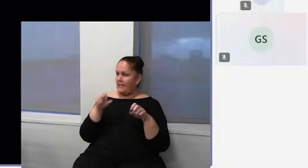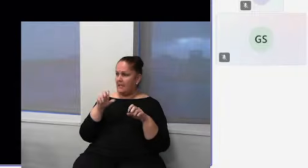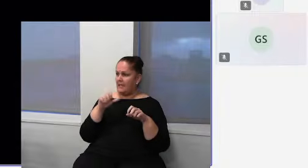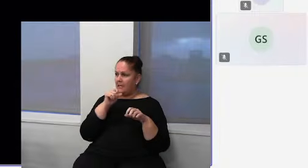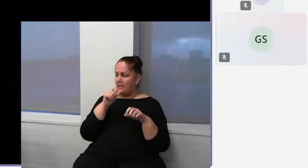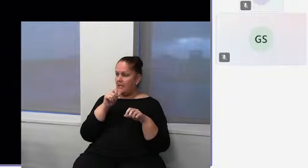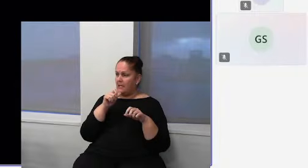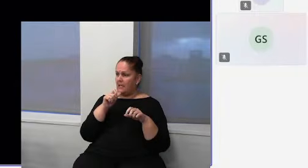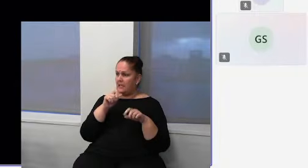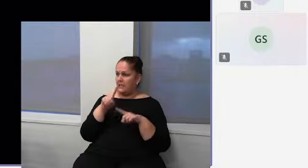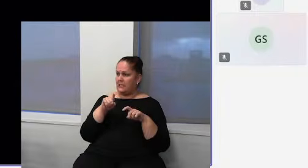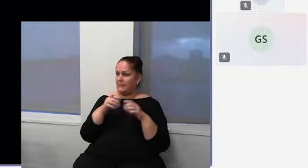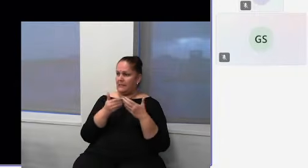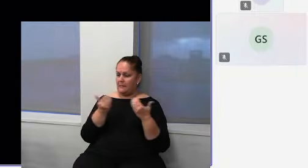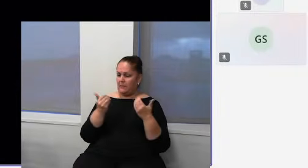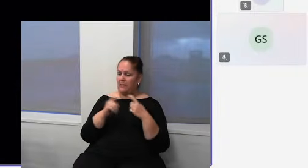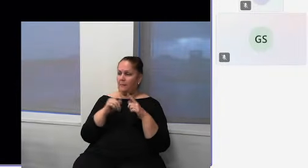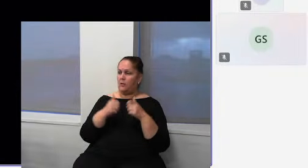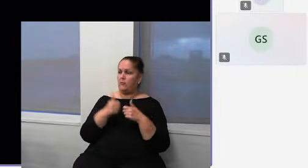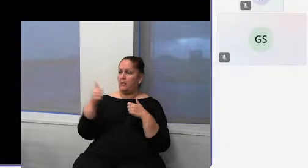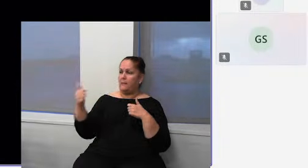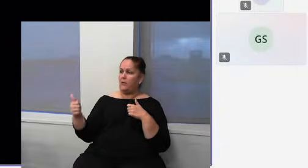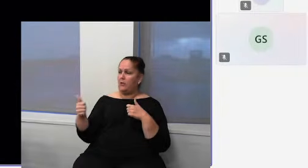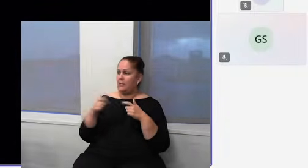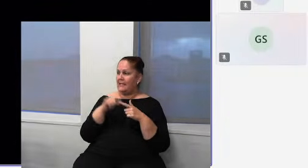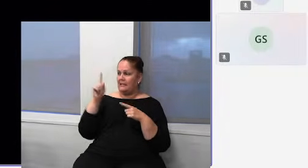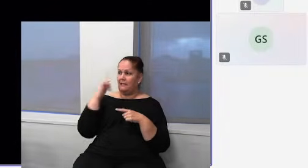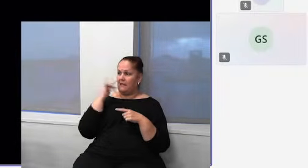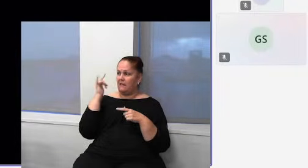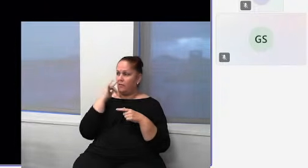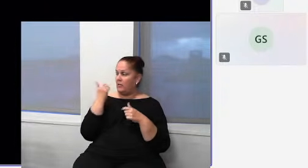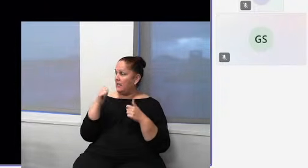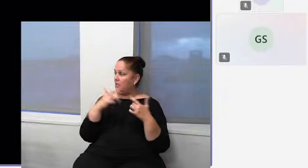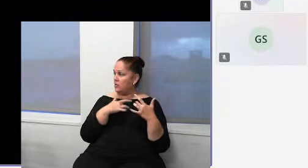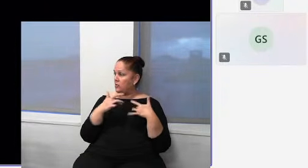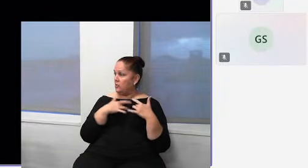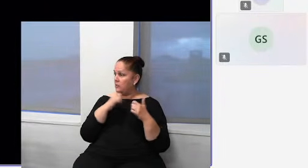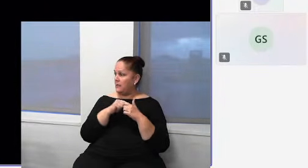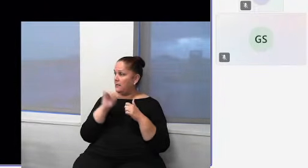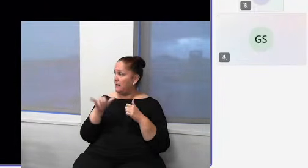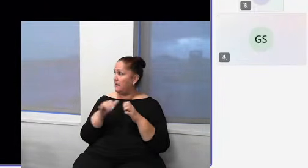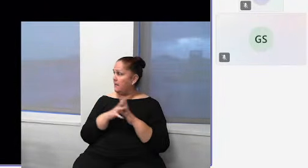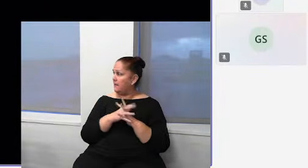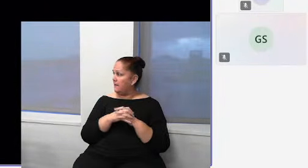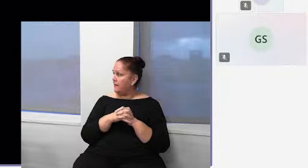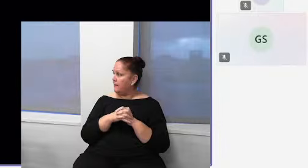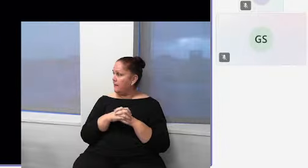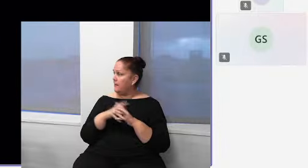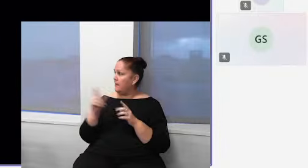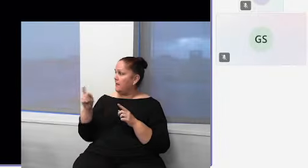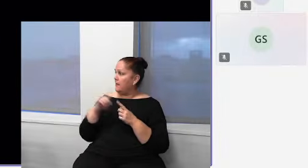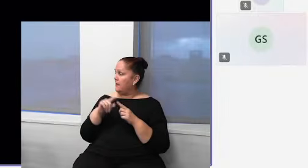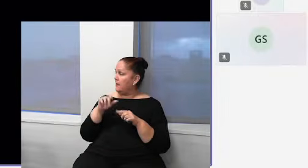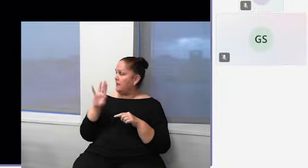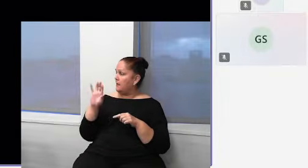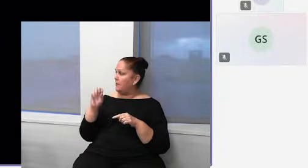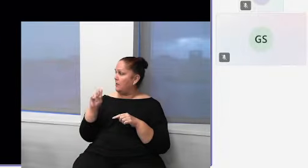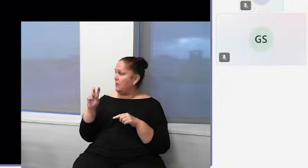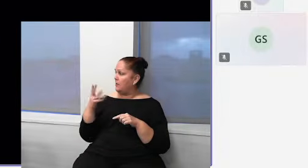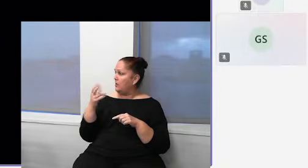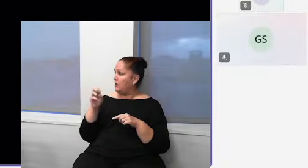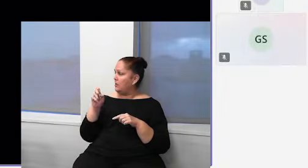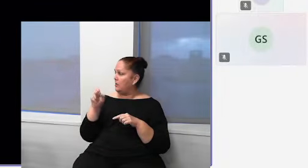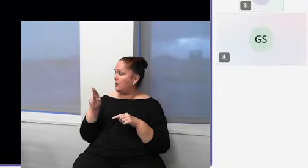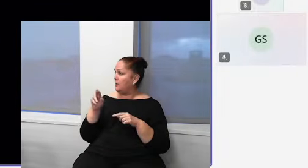part of the panel, not examined separately, but remotely? He's out in California. Any concerns with that? We, on behalf